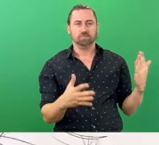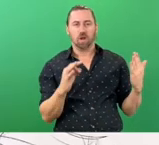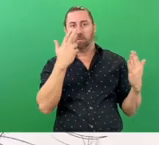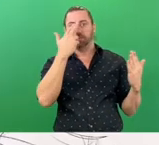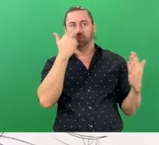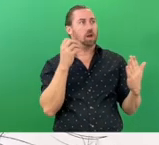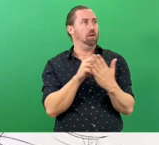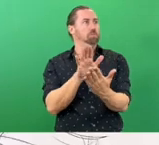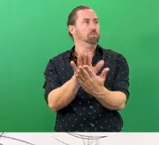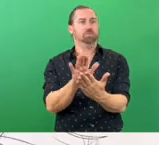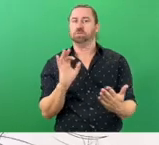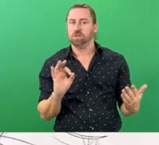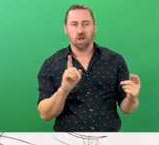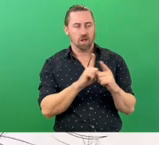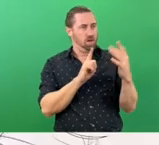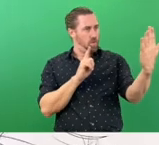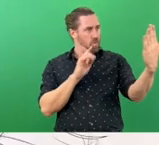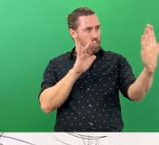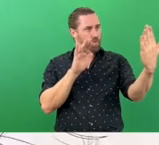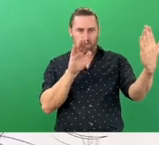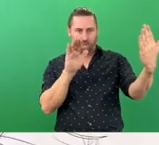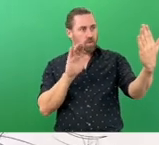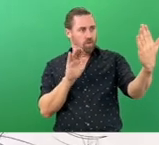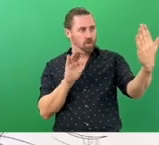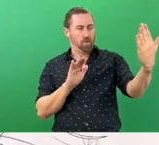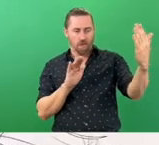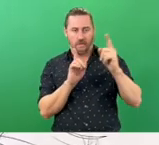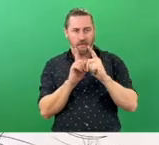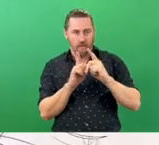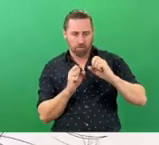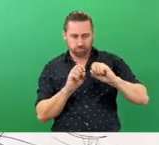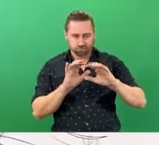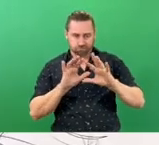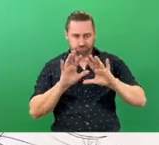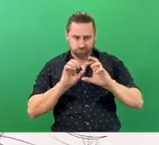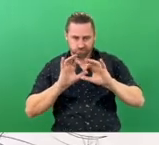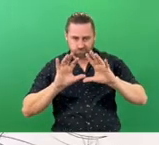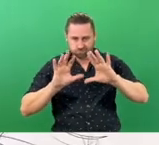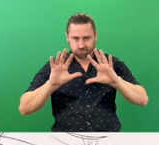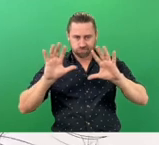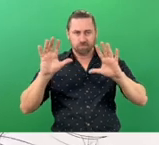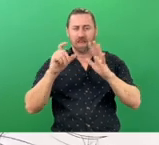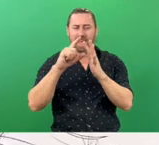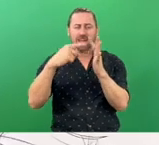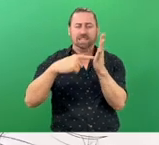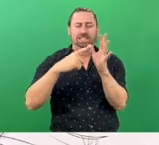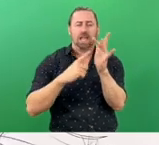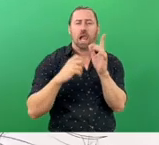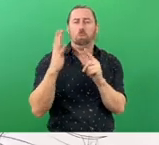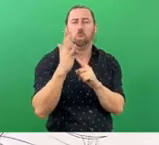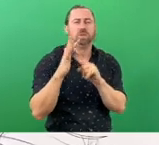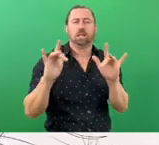imposing a picture directly on the surface of the mirror. All right, so just keep building it up. Again, don't worry too much about